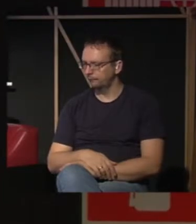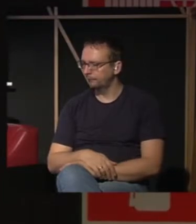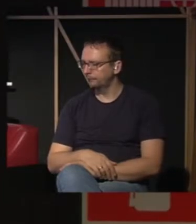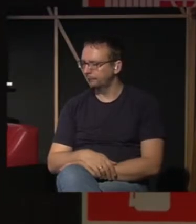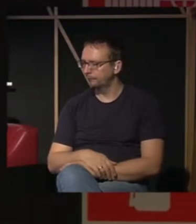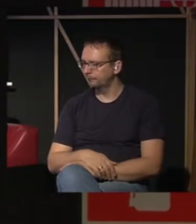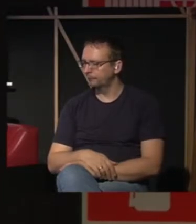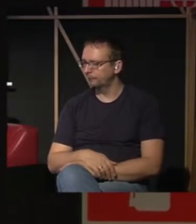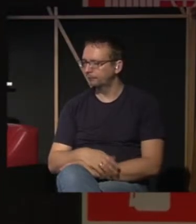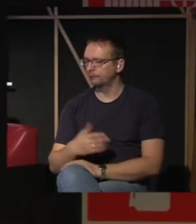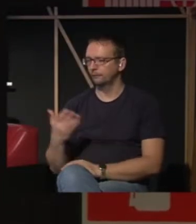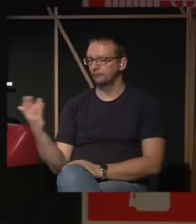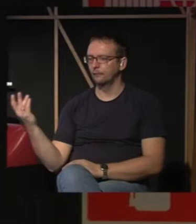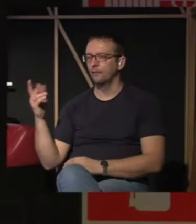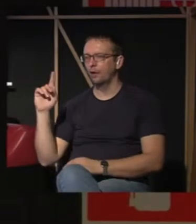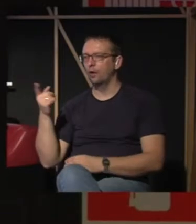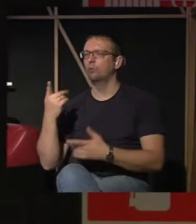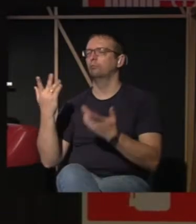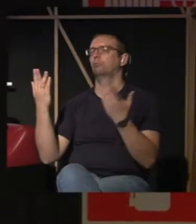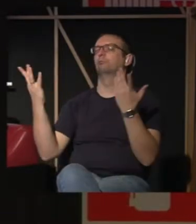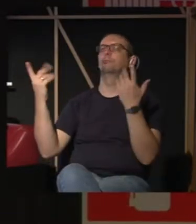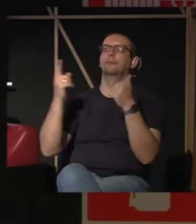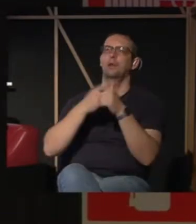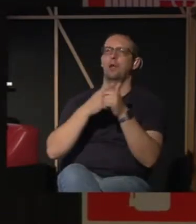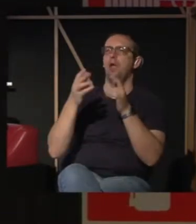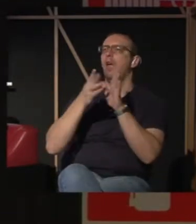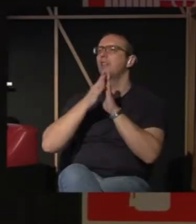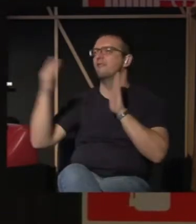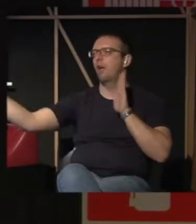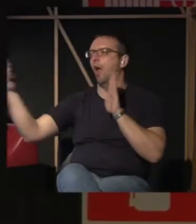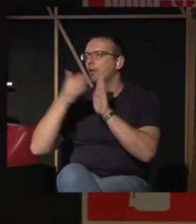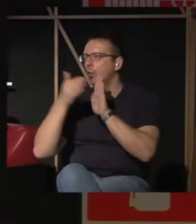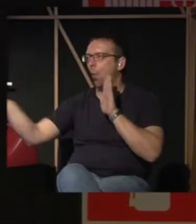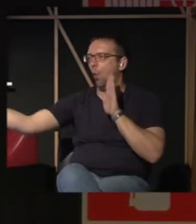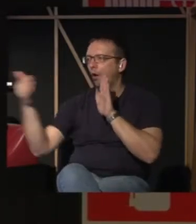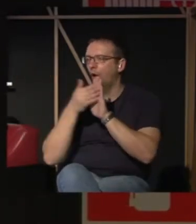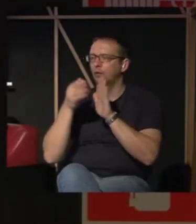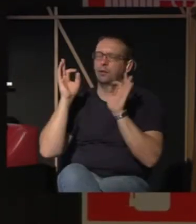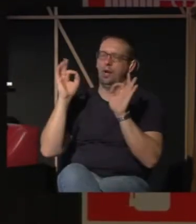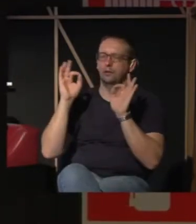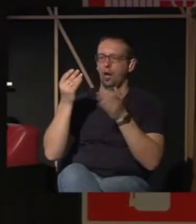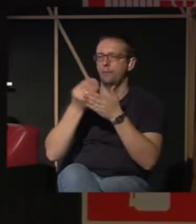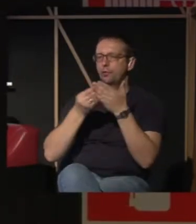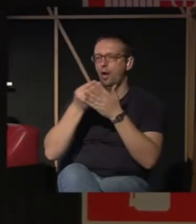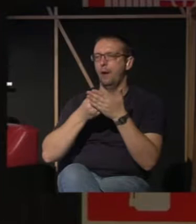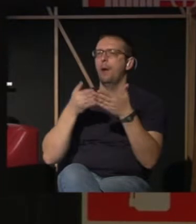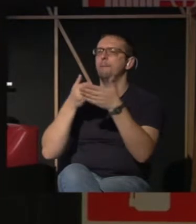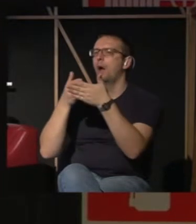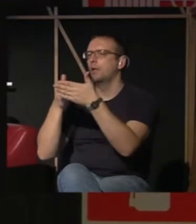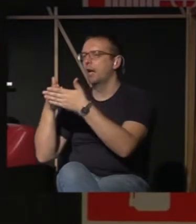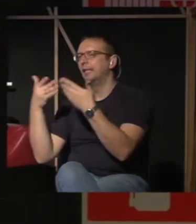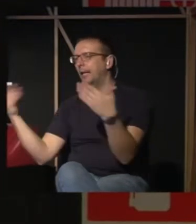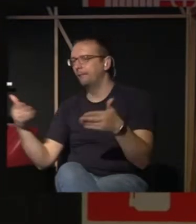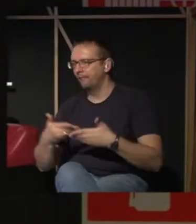to be traveled, on any obstructions, on ramps that could facilitate the journey, on lifts and stairs and on all of